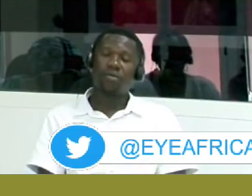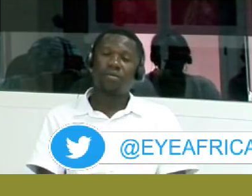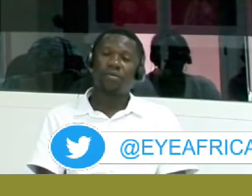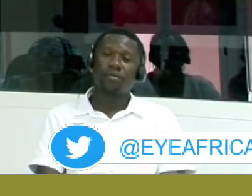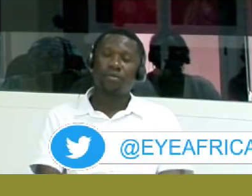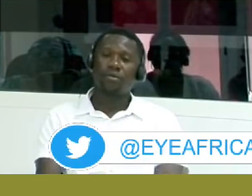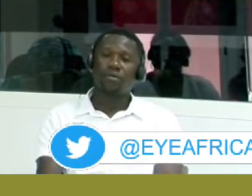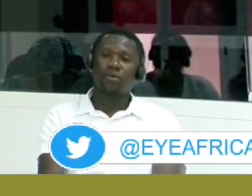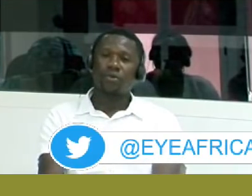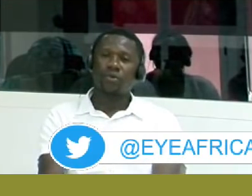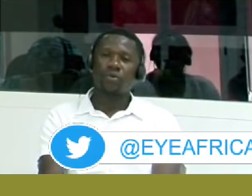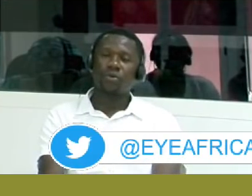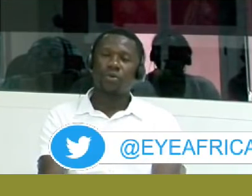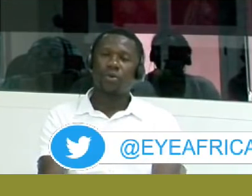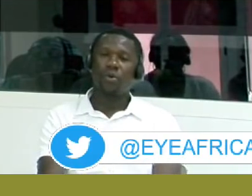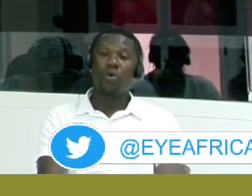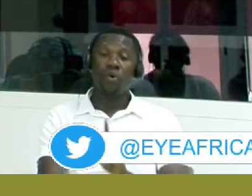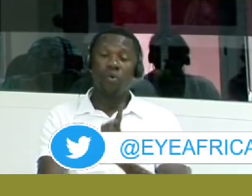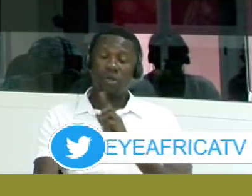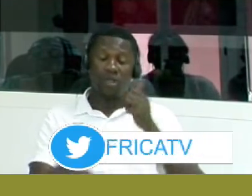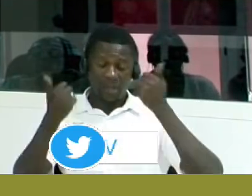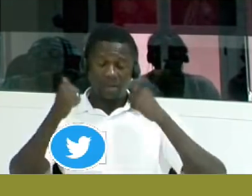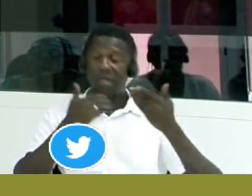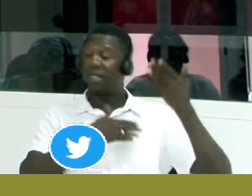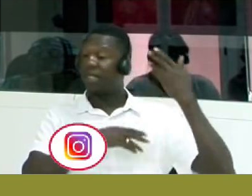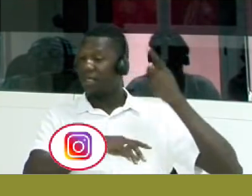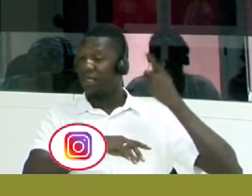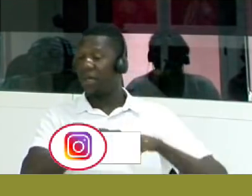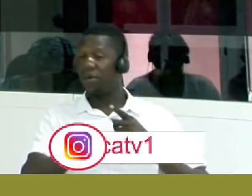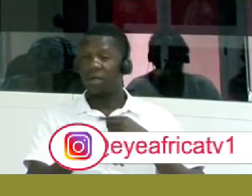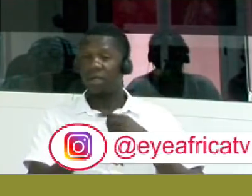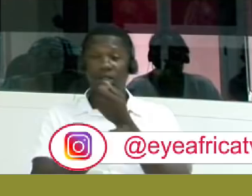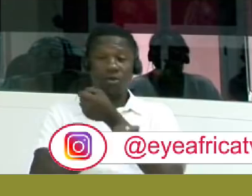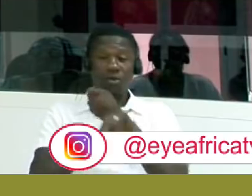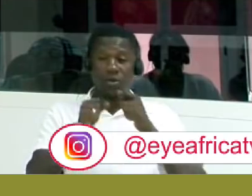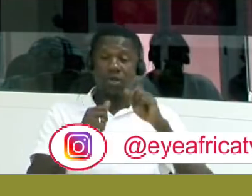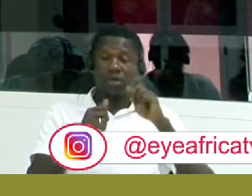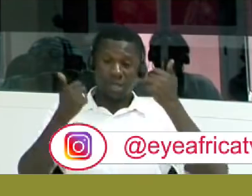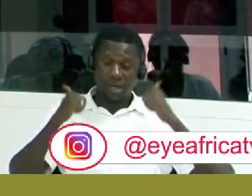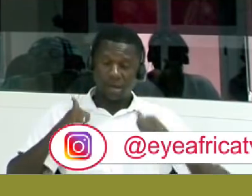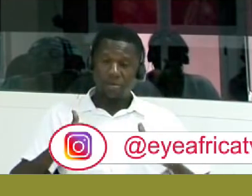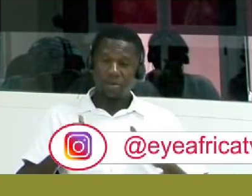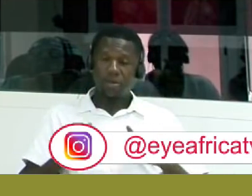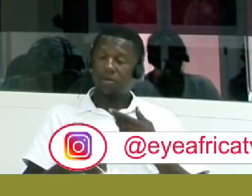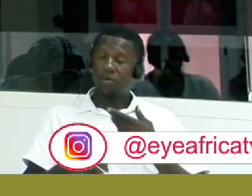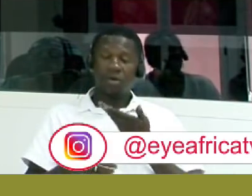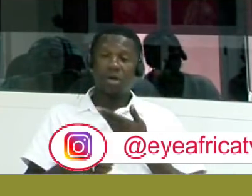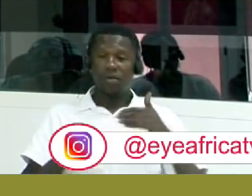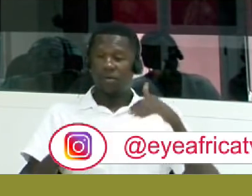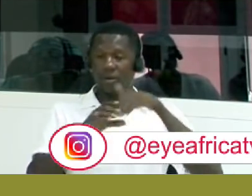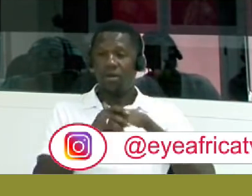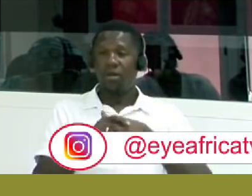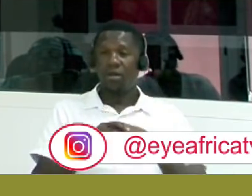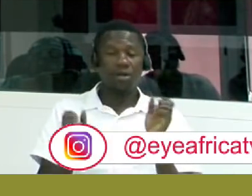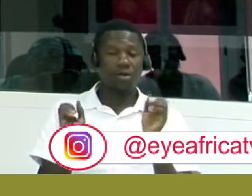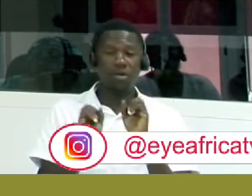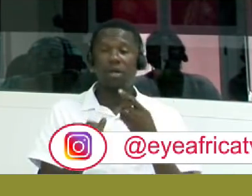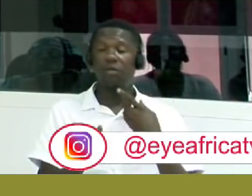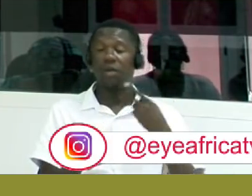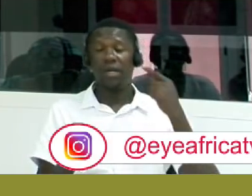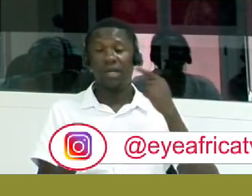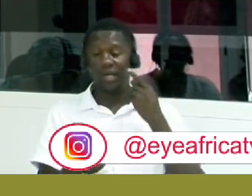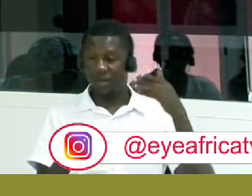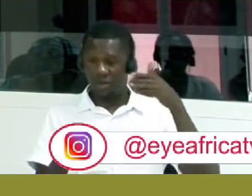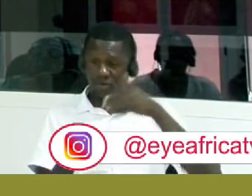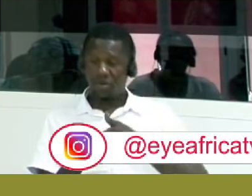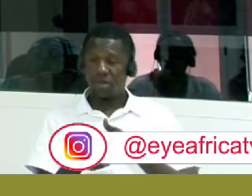time, Council, and the circumstances under which it happened, I would not have got involved at all. If it were a day like today in